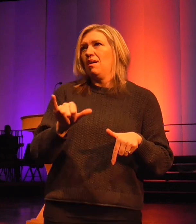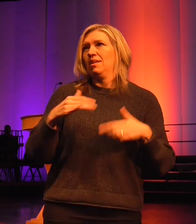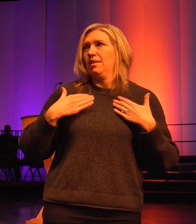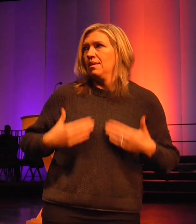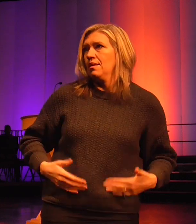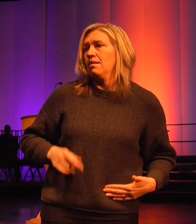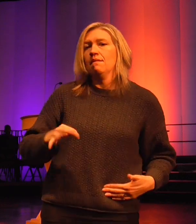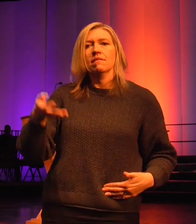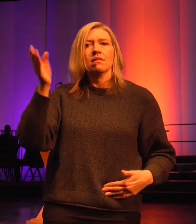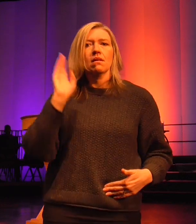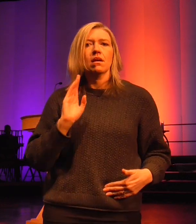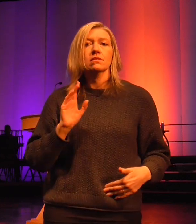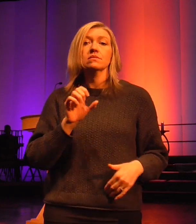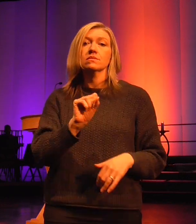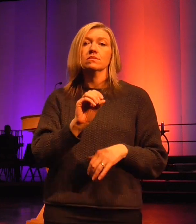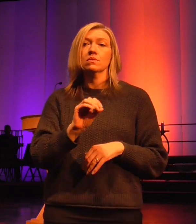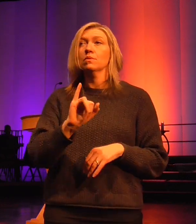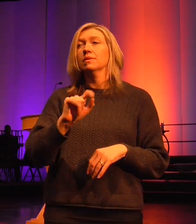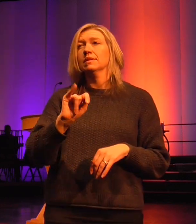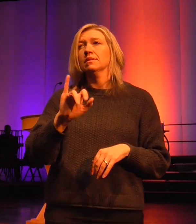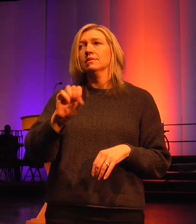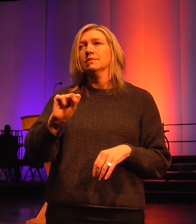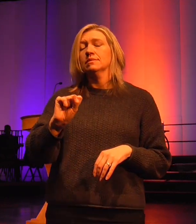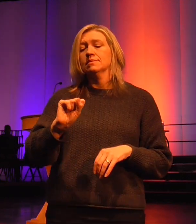And so it is.